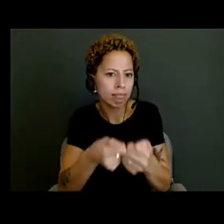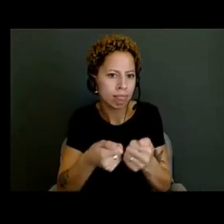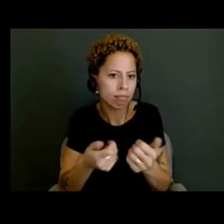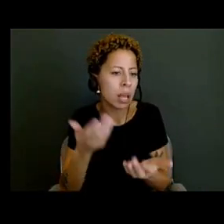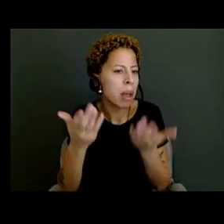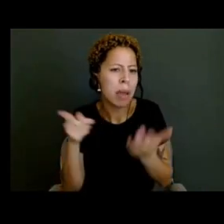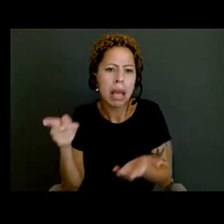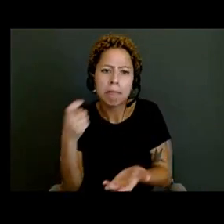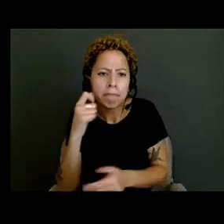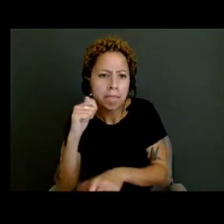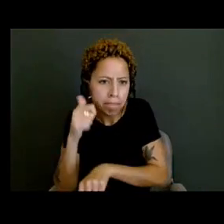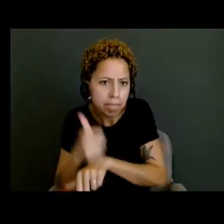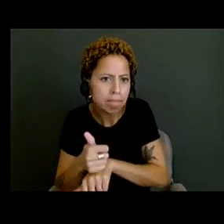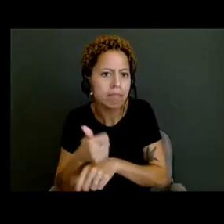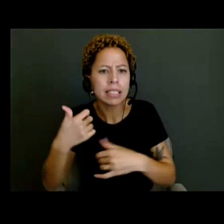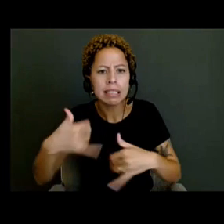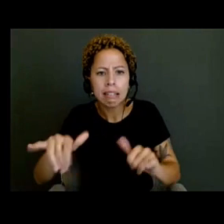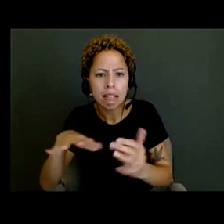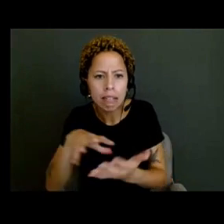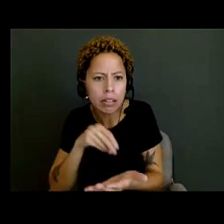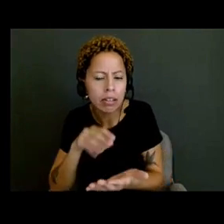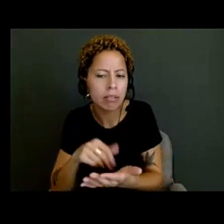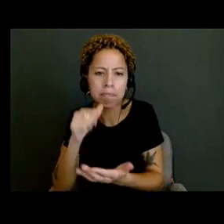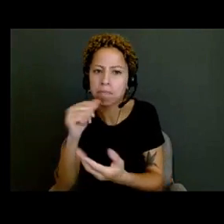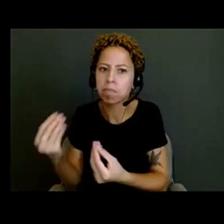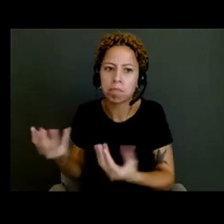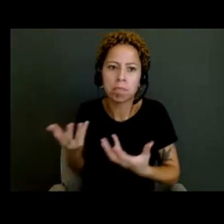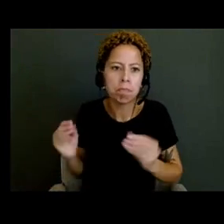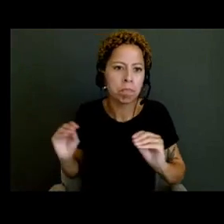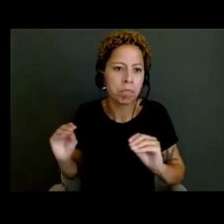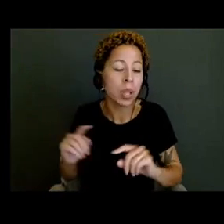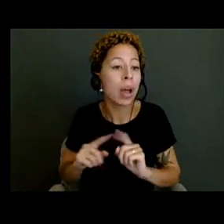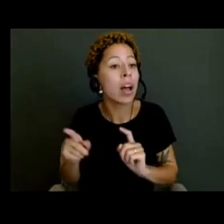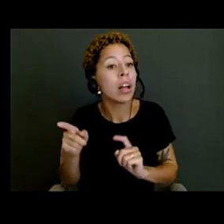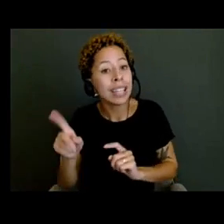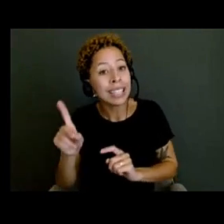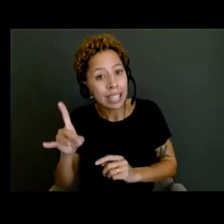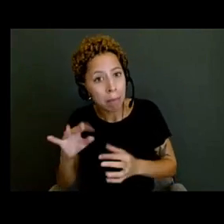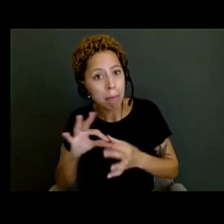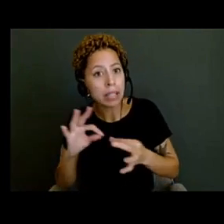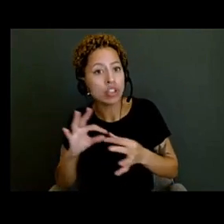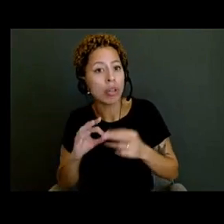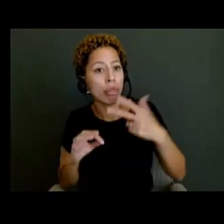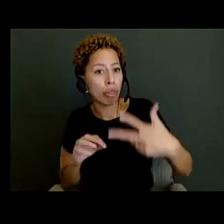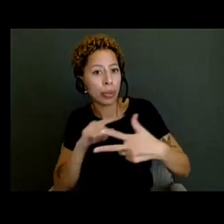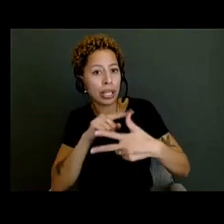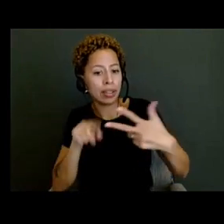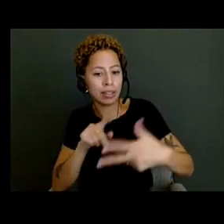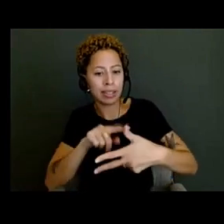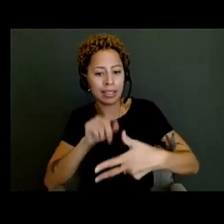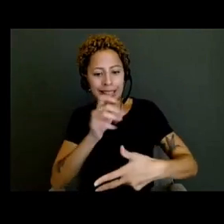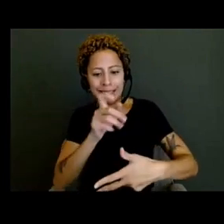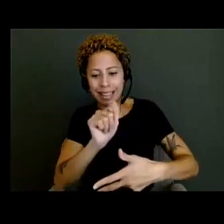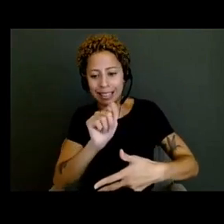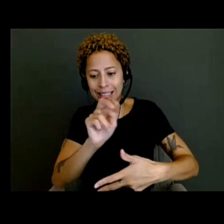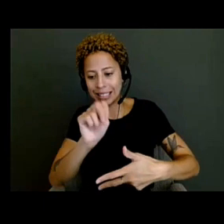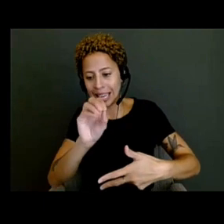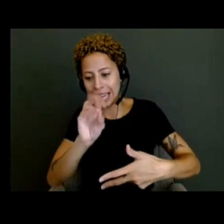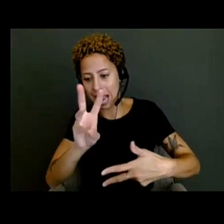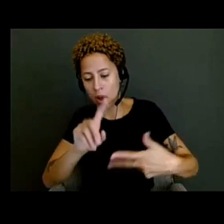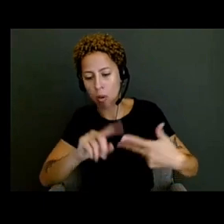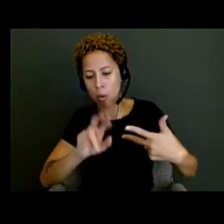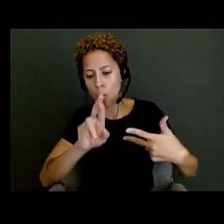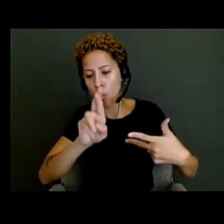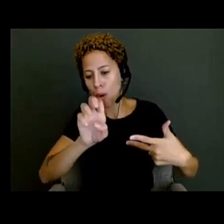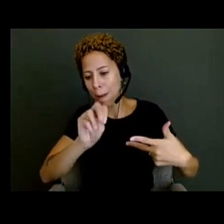comfortable with that. But I wanted to let you know that the 3 tools that they mentioned as well was Text Now, Remind, and Seesaw. So